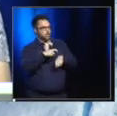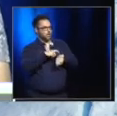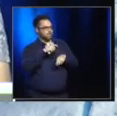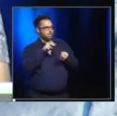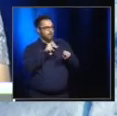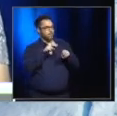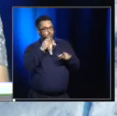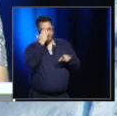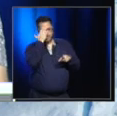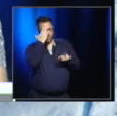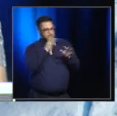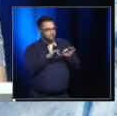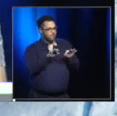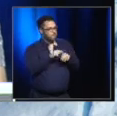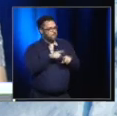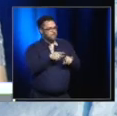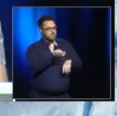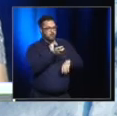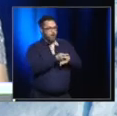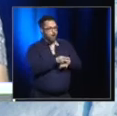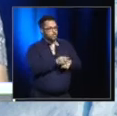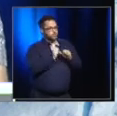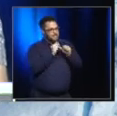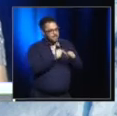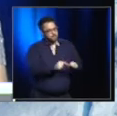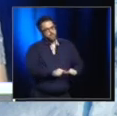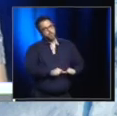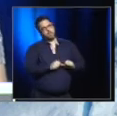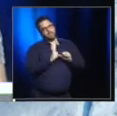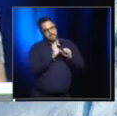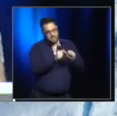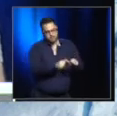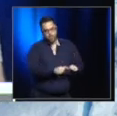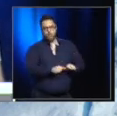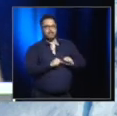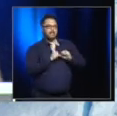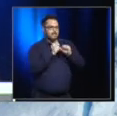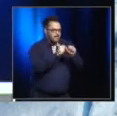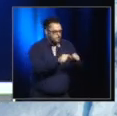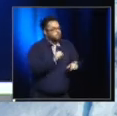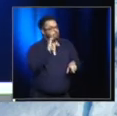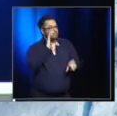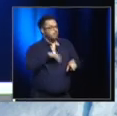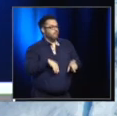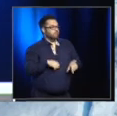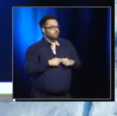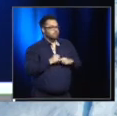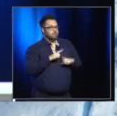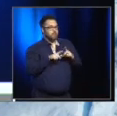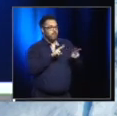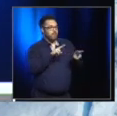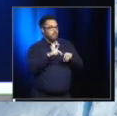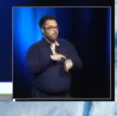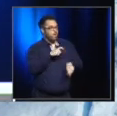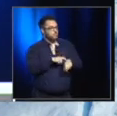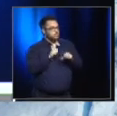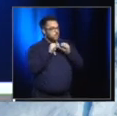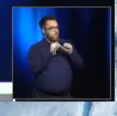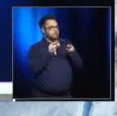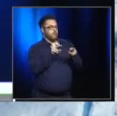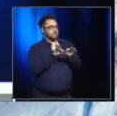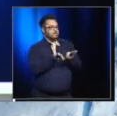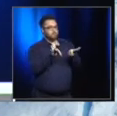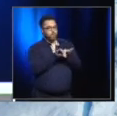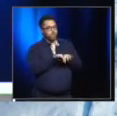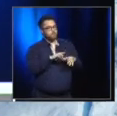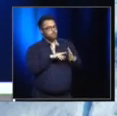it's so hard to keep it going. And it is, but we have to. We have to keep the long-term monitoring programs going, and that means